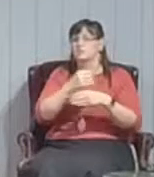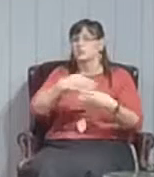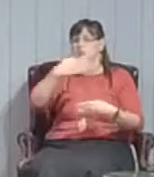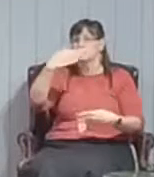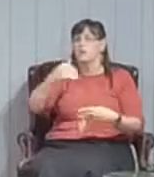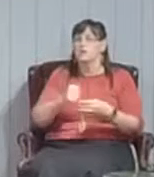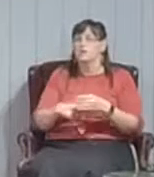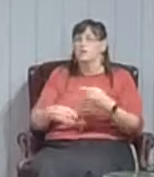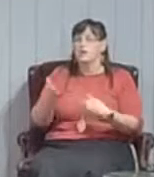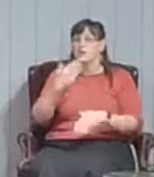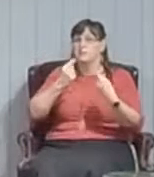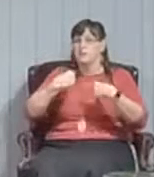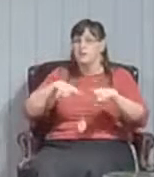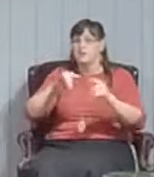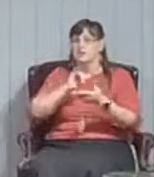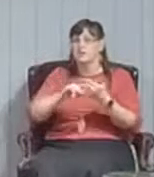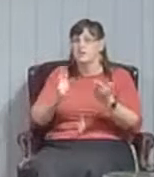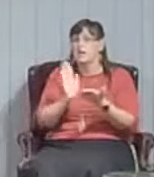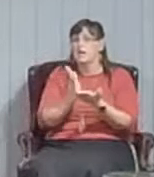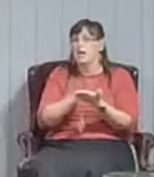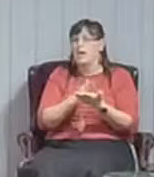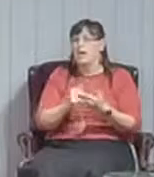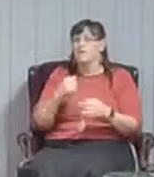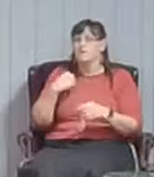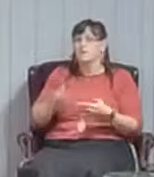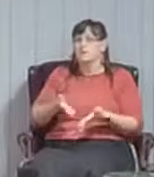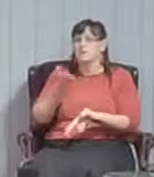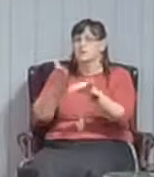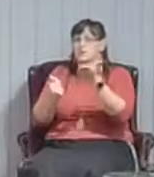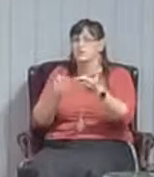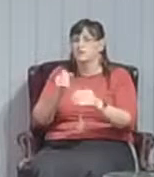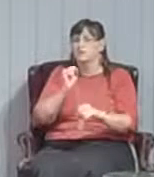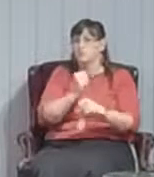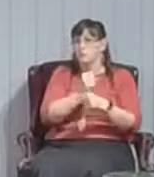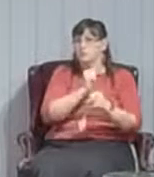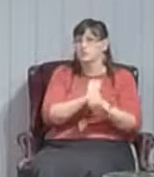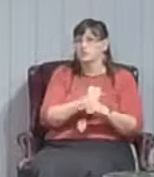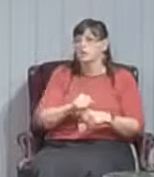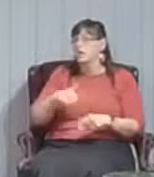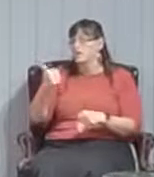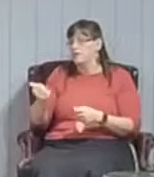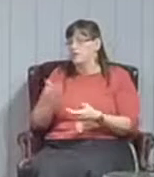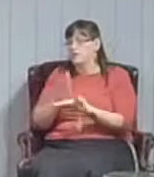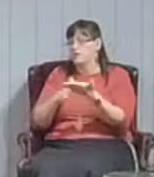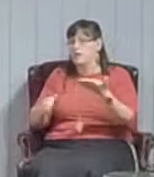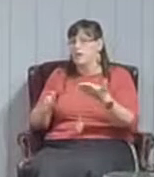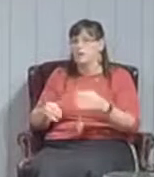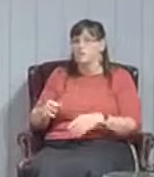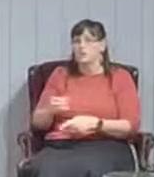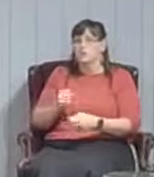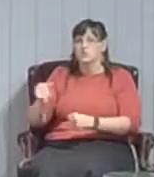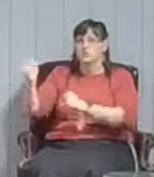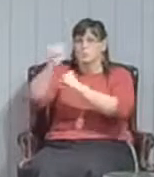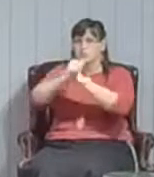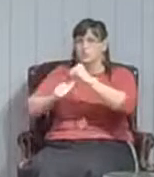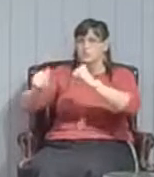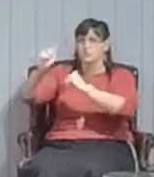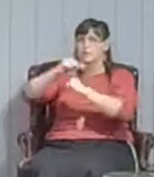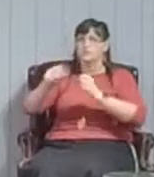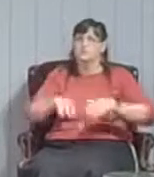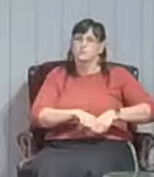that time forth that half of my servants wrought in the work, and the other half of them held both spears and shields and bows and